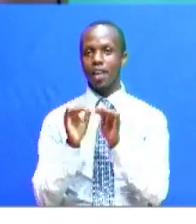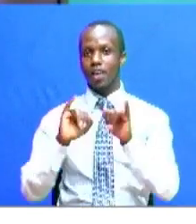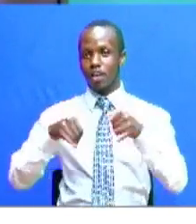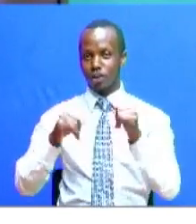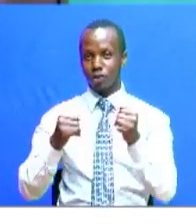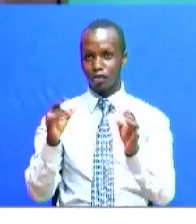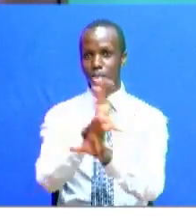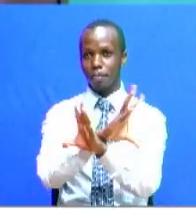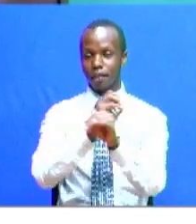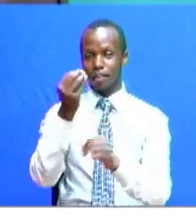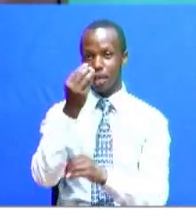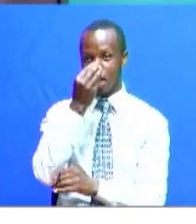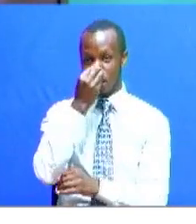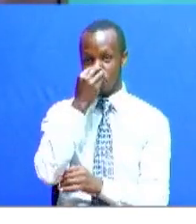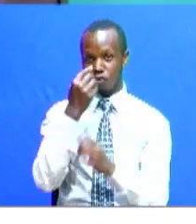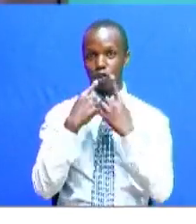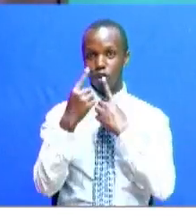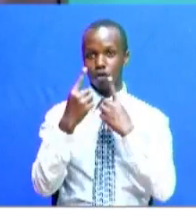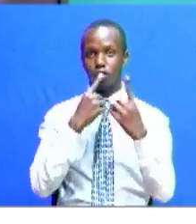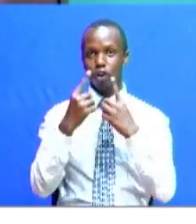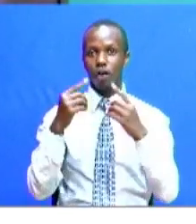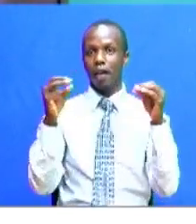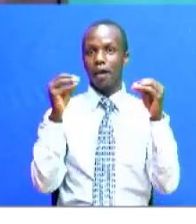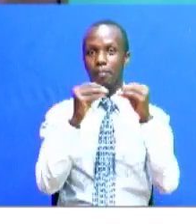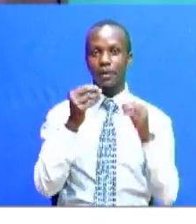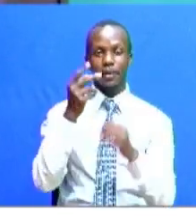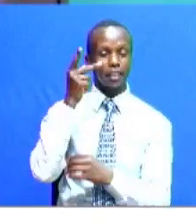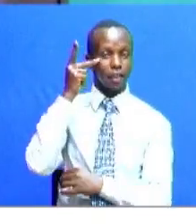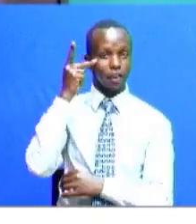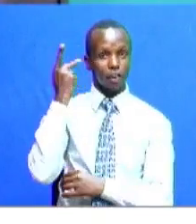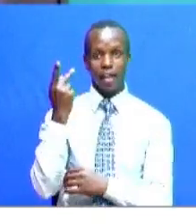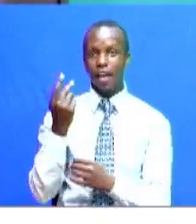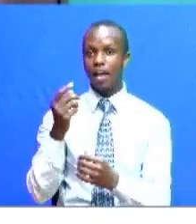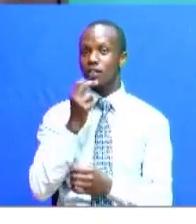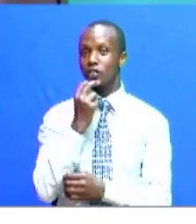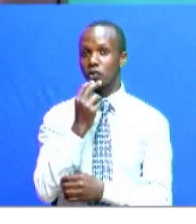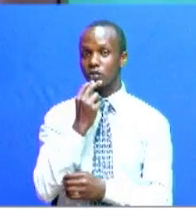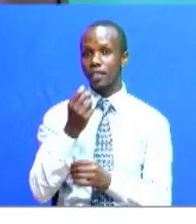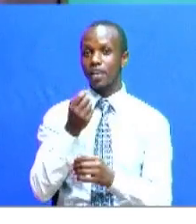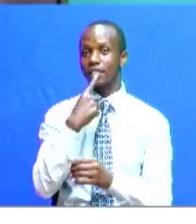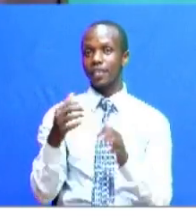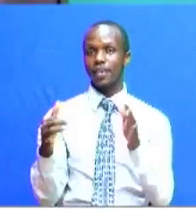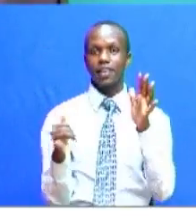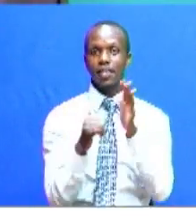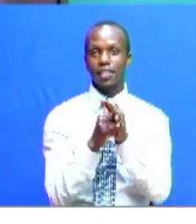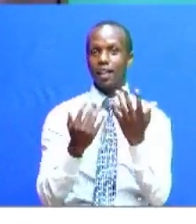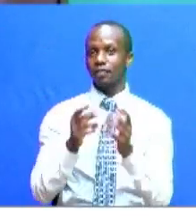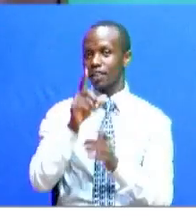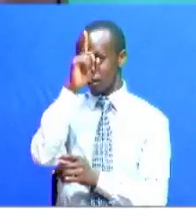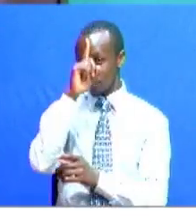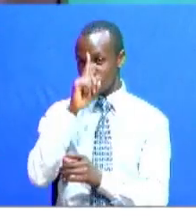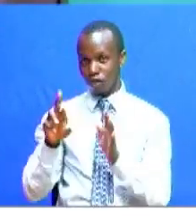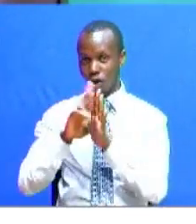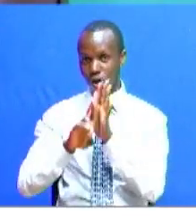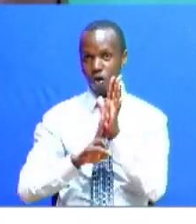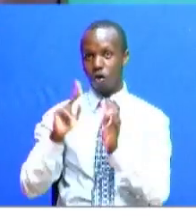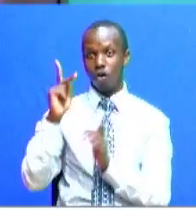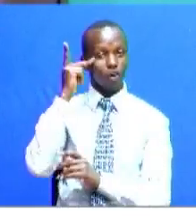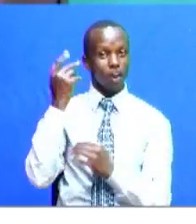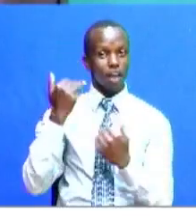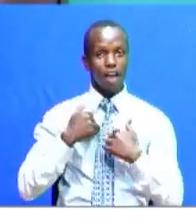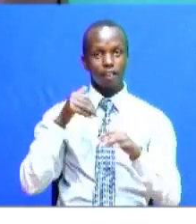President William Ruto addressed the inaugural Korea-Africa Summit on Tuesday, emphasizing the crucial role Korea can play in